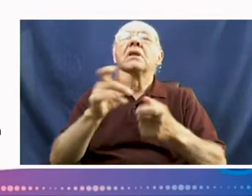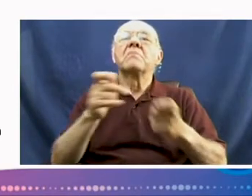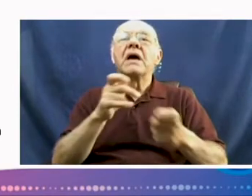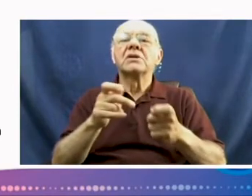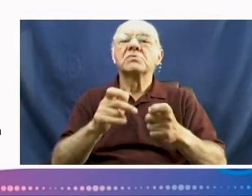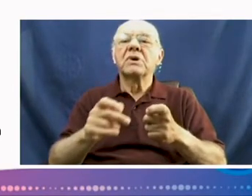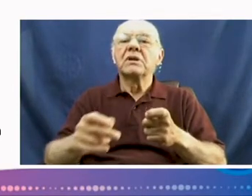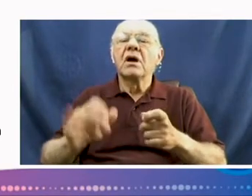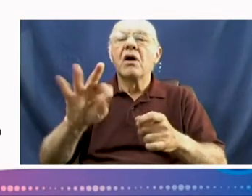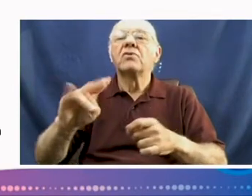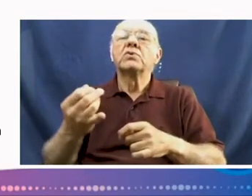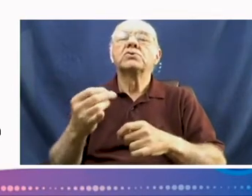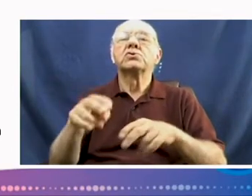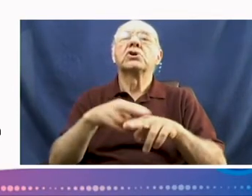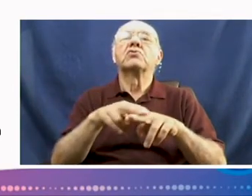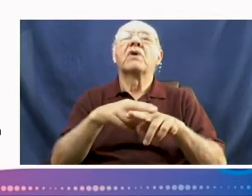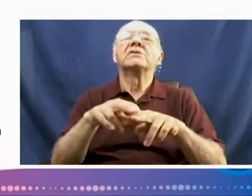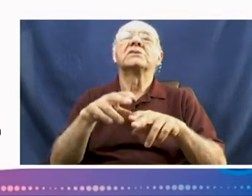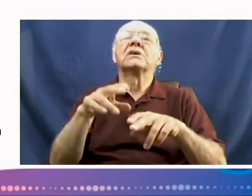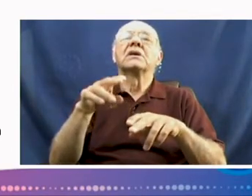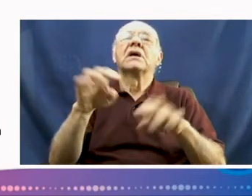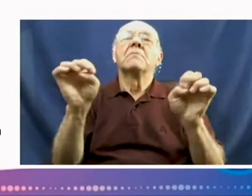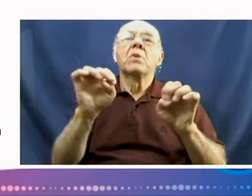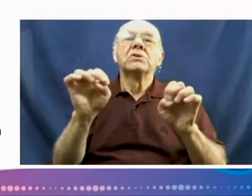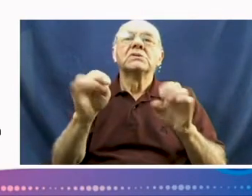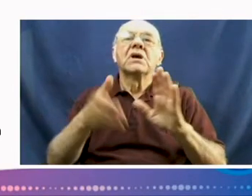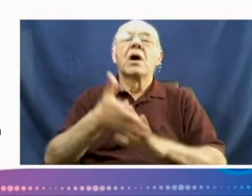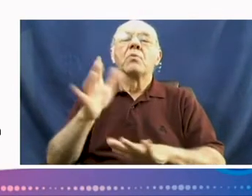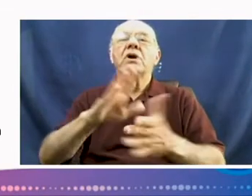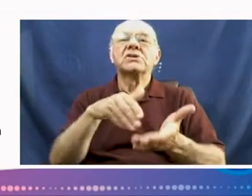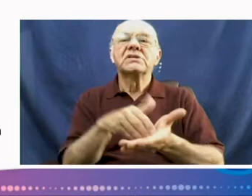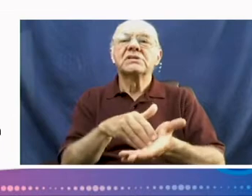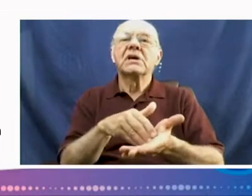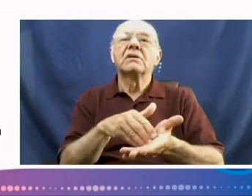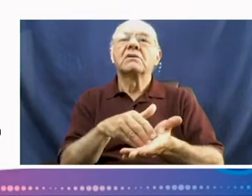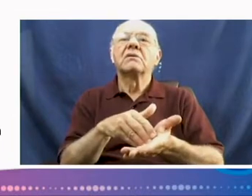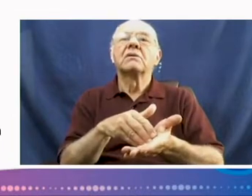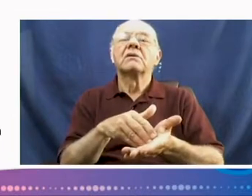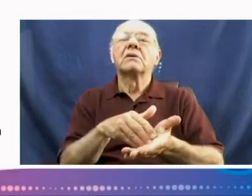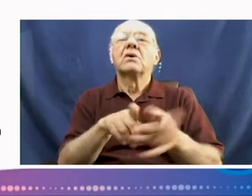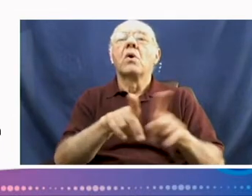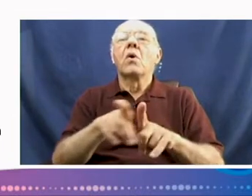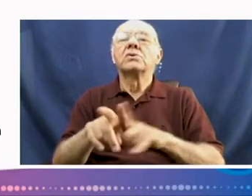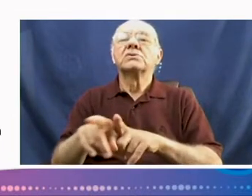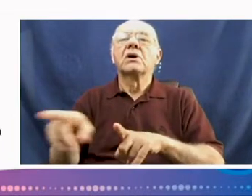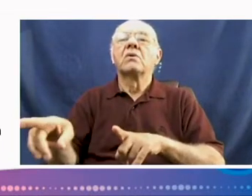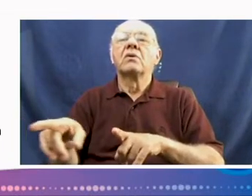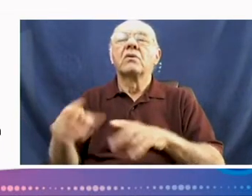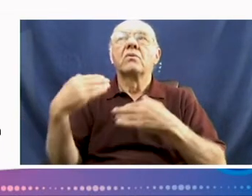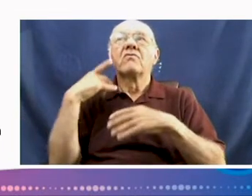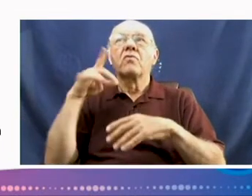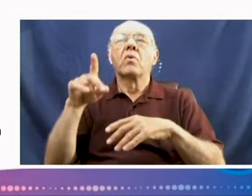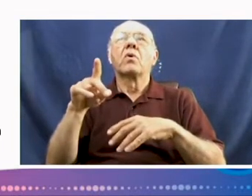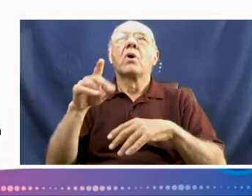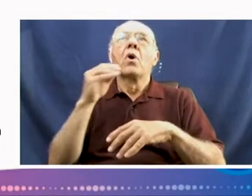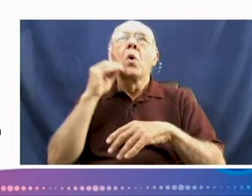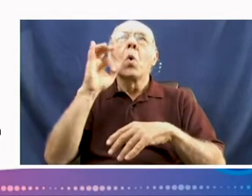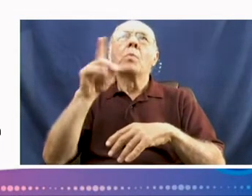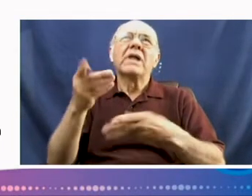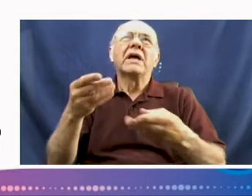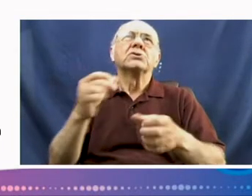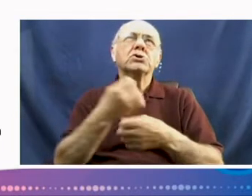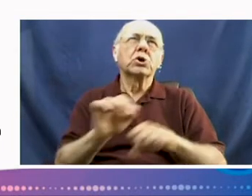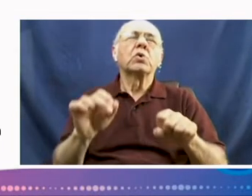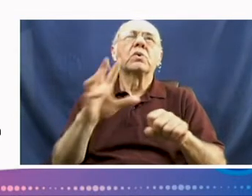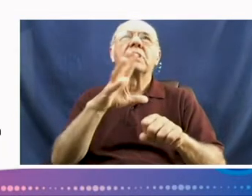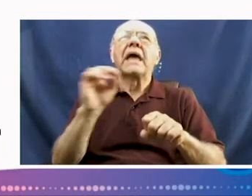Jersey Transit Emergency Operations Center. OEM is also responsible for Homeland Security training and exercise within the